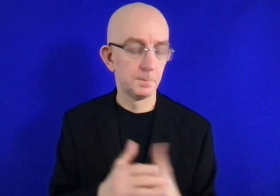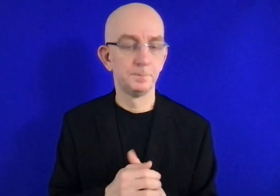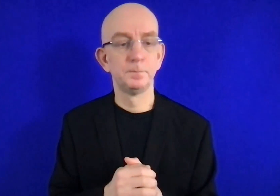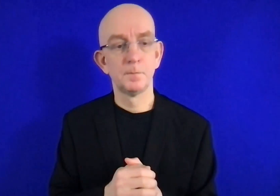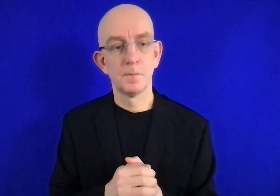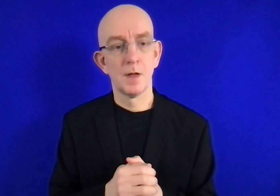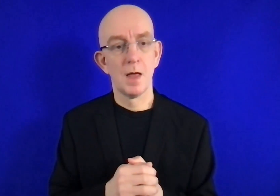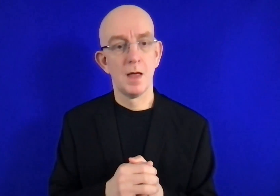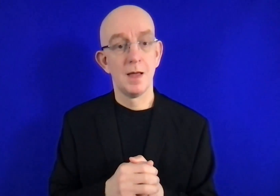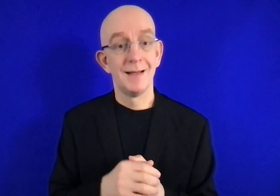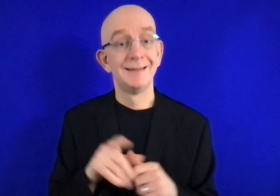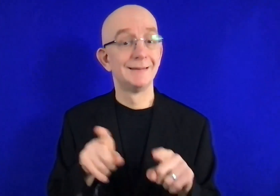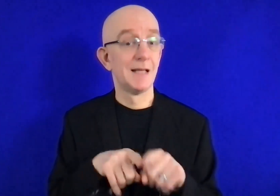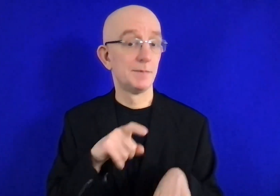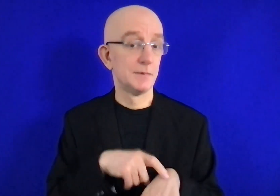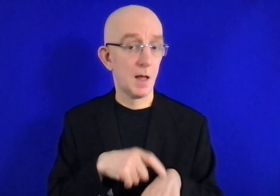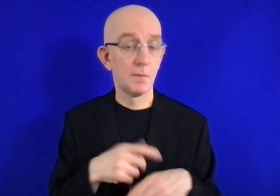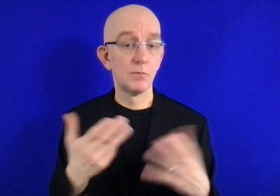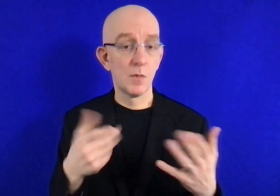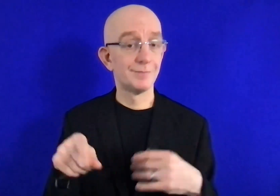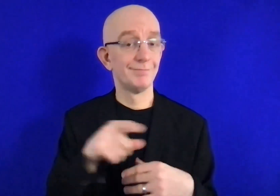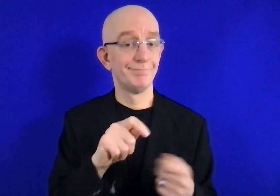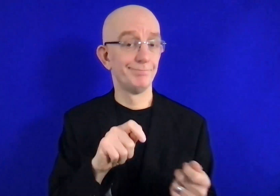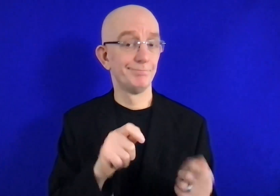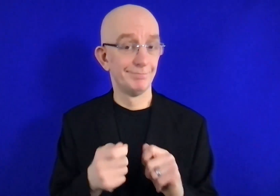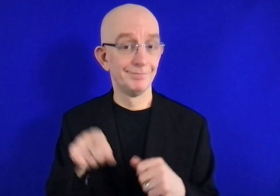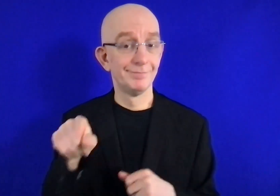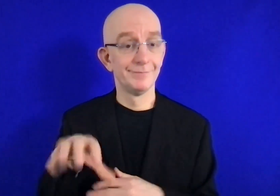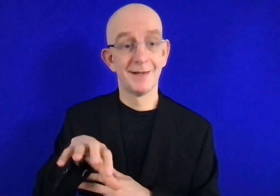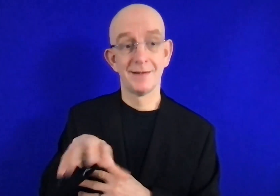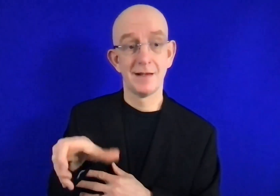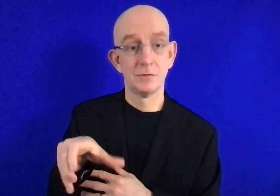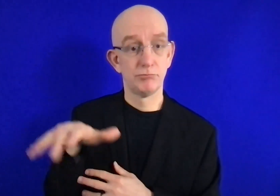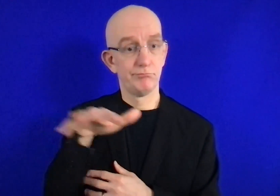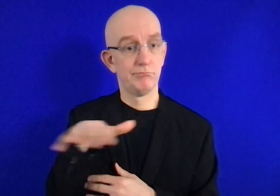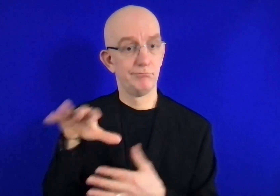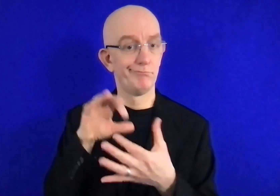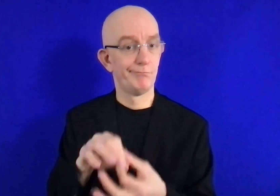cultural contexts. Yeah, I think I can leave that there.